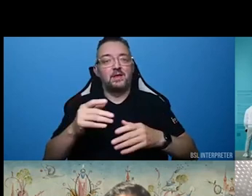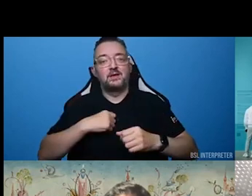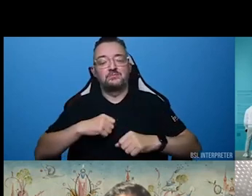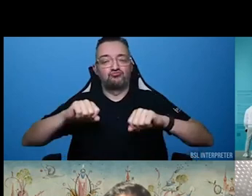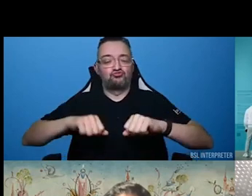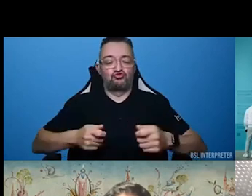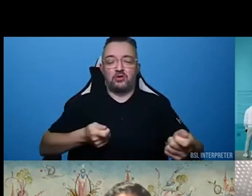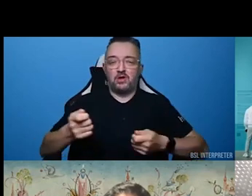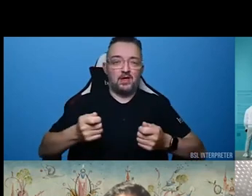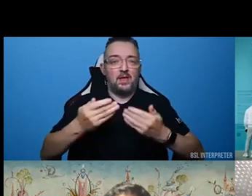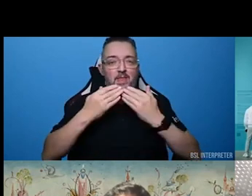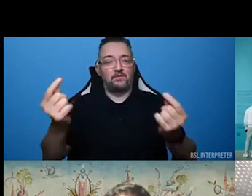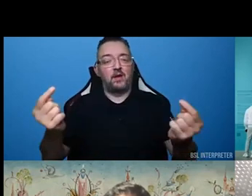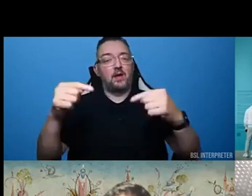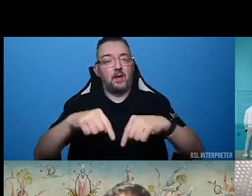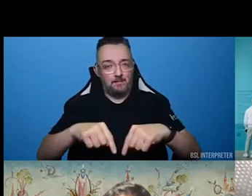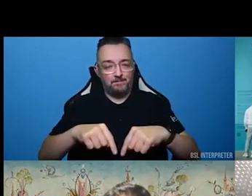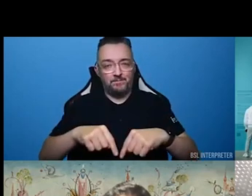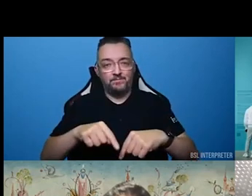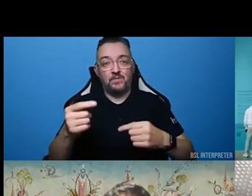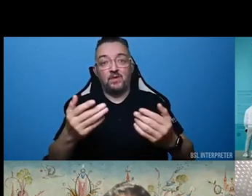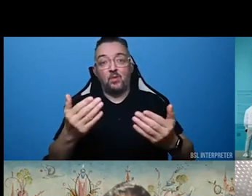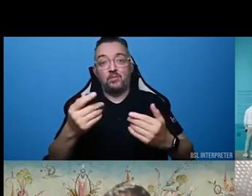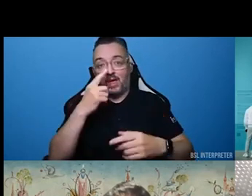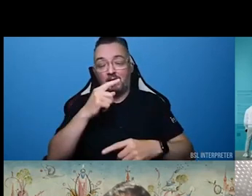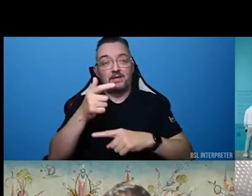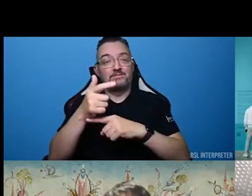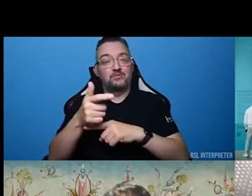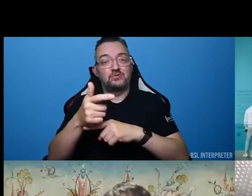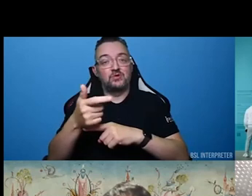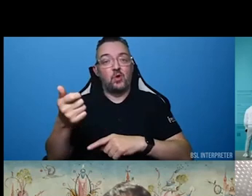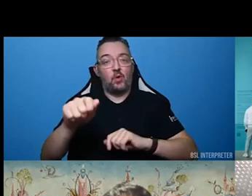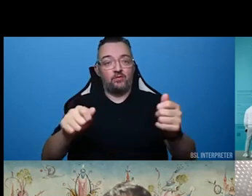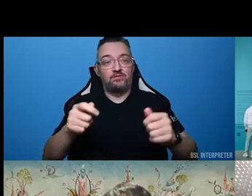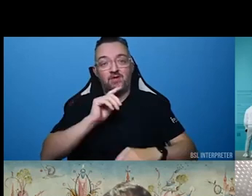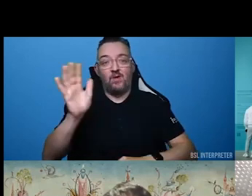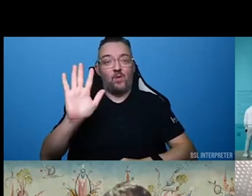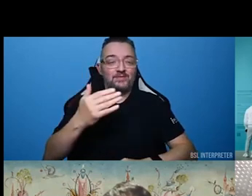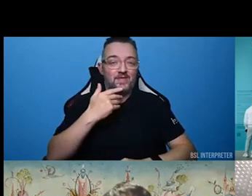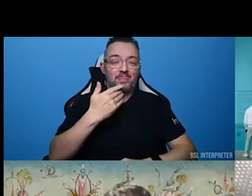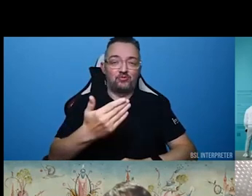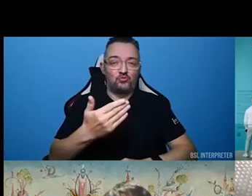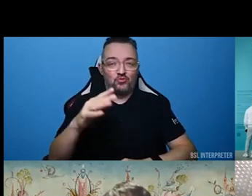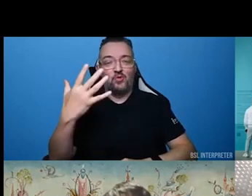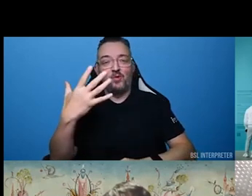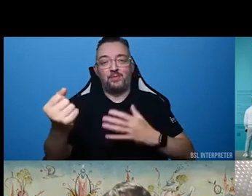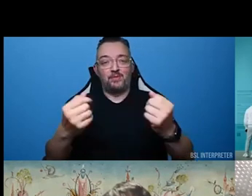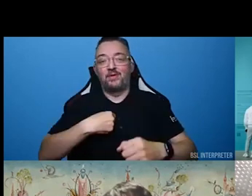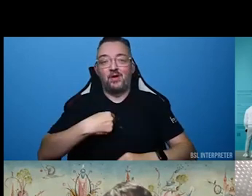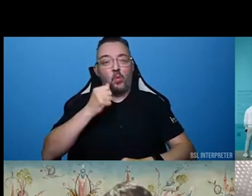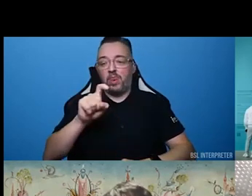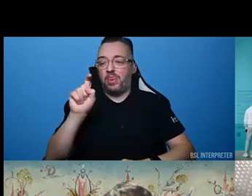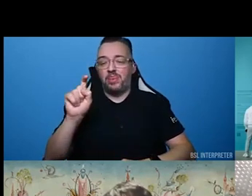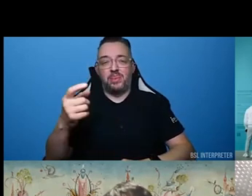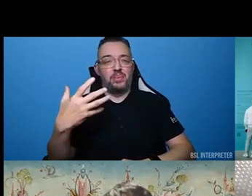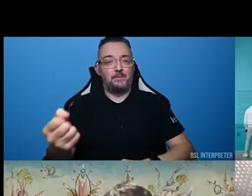Um, thank you all for coming along. Uh, you're welcome to just turn your videos and audios off or kind of wave and say thank you at the end. And then I'm just going to wrap